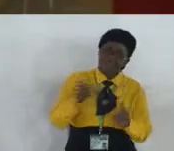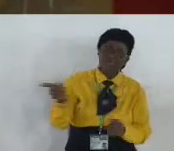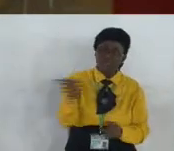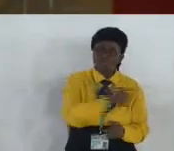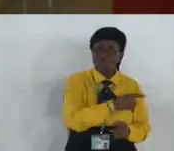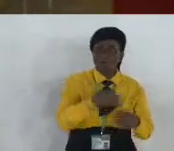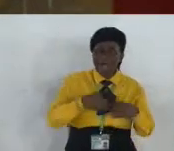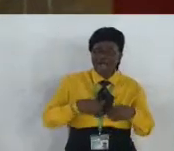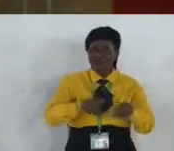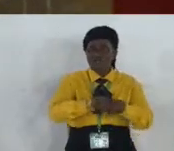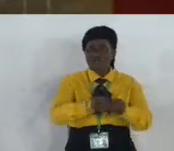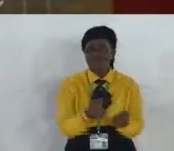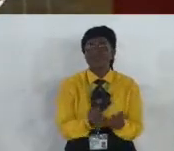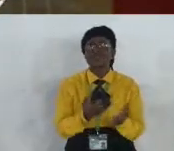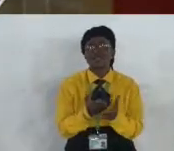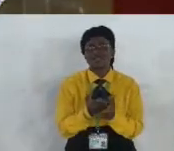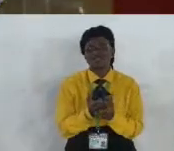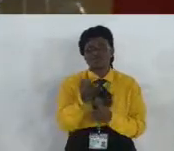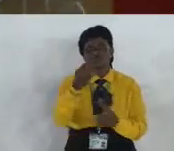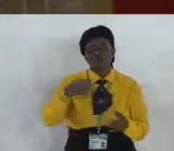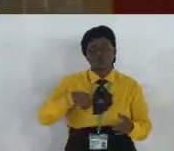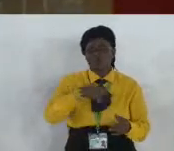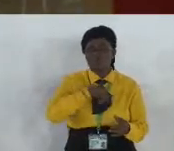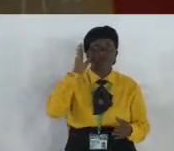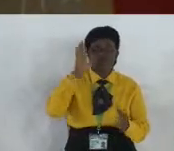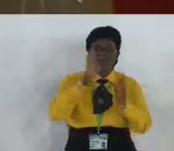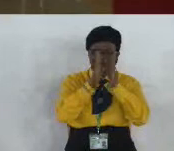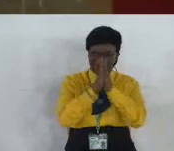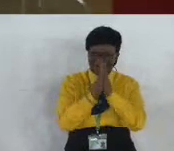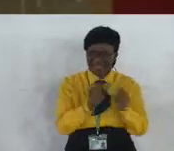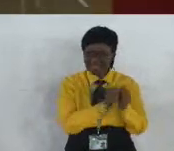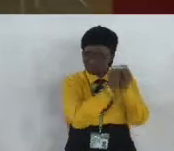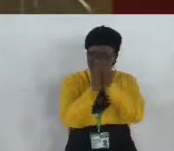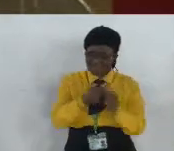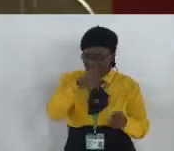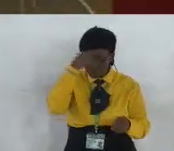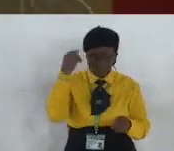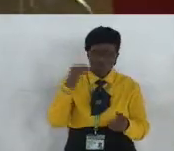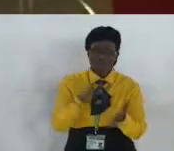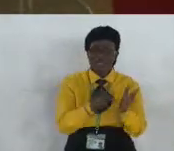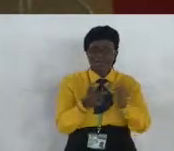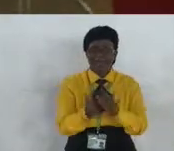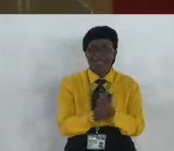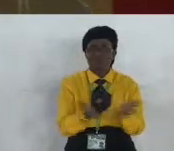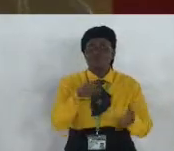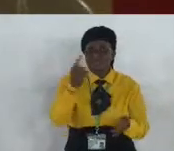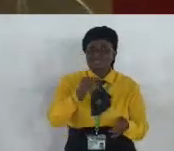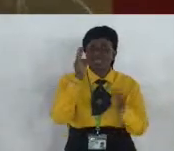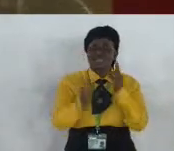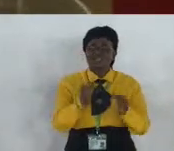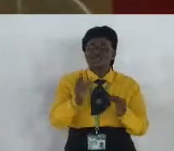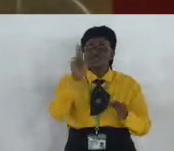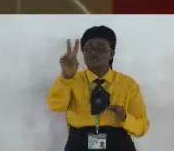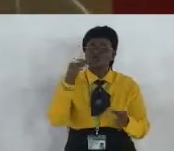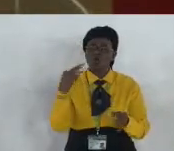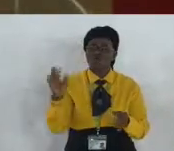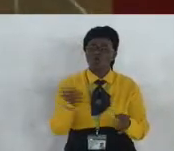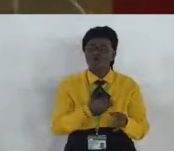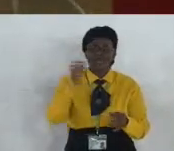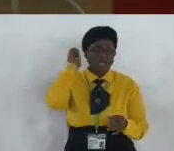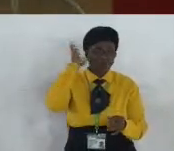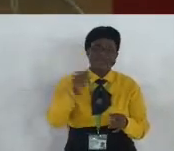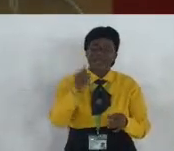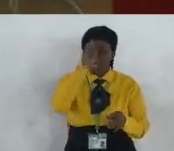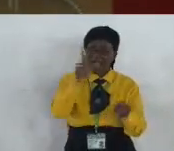We're going to pray together because the Bible says if two of us shall agree as touching anything we ask on